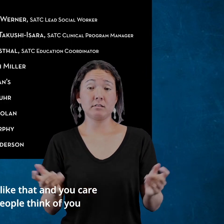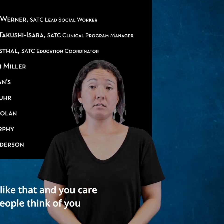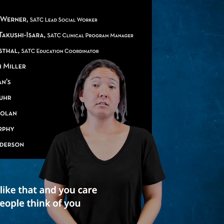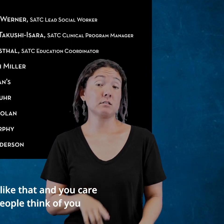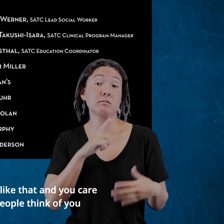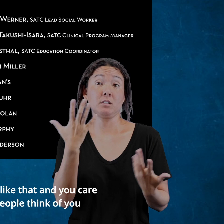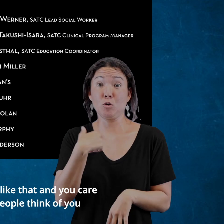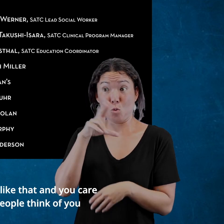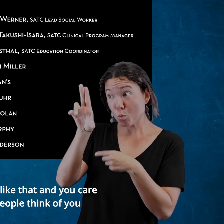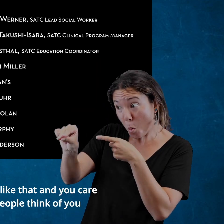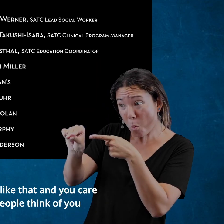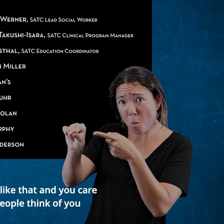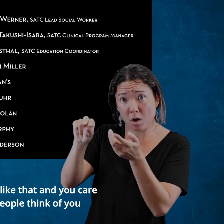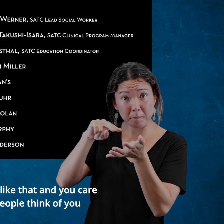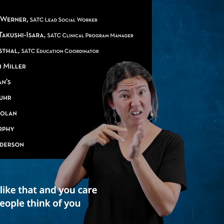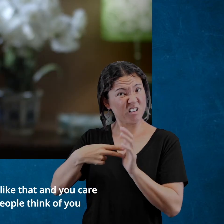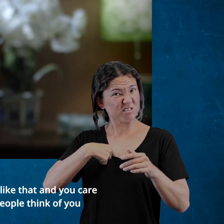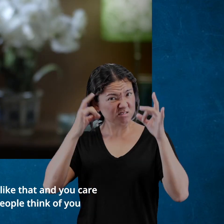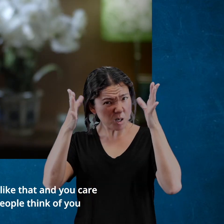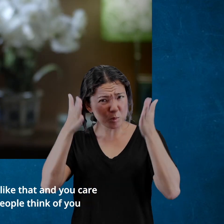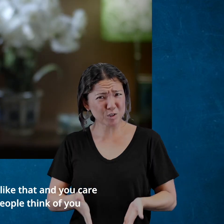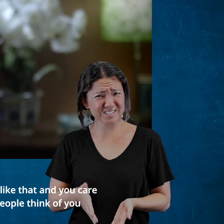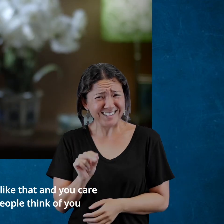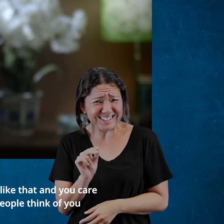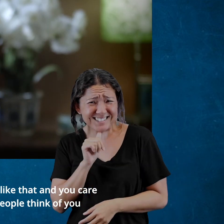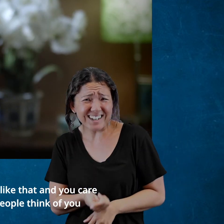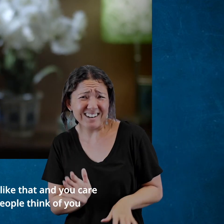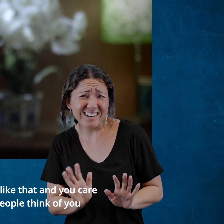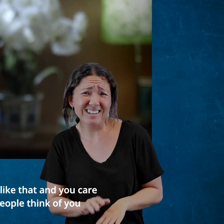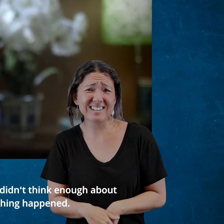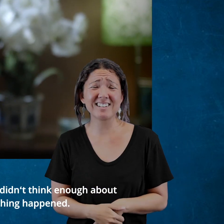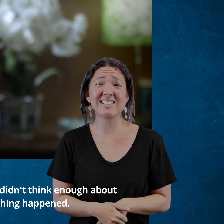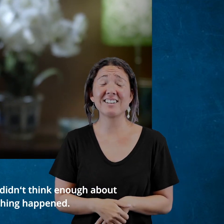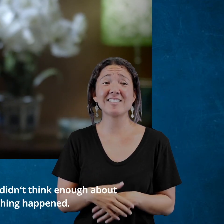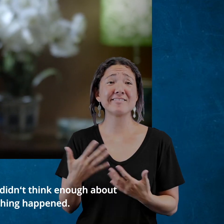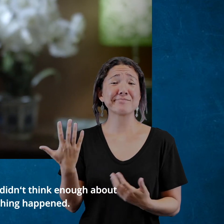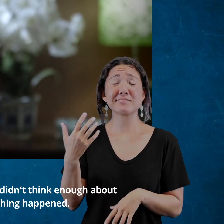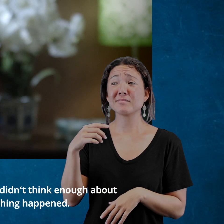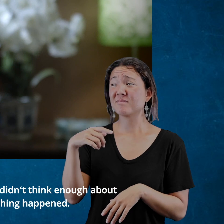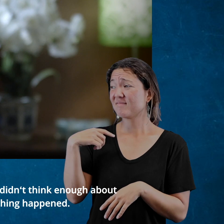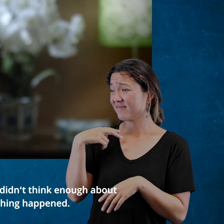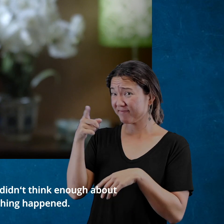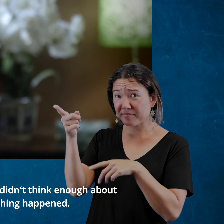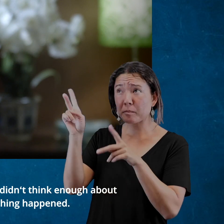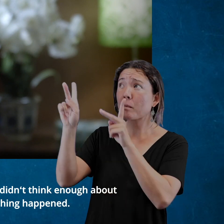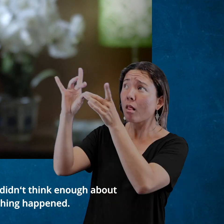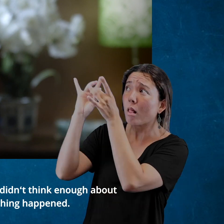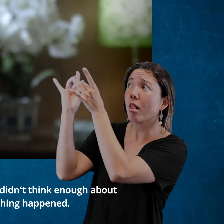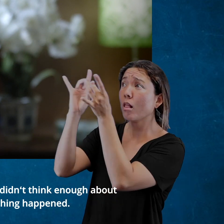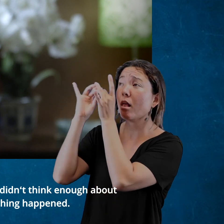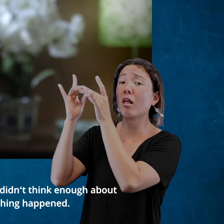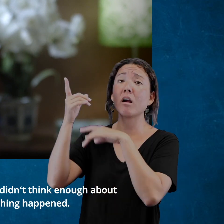that, and you care less about what people think of you because someone clearly didn't think enough